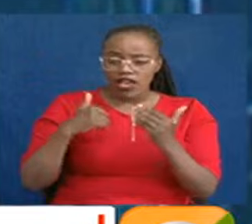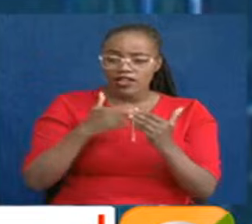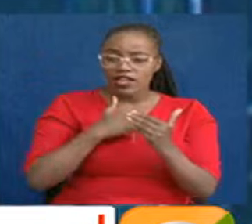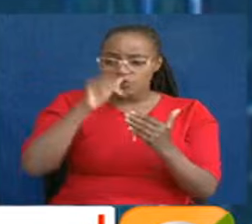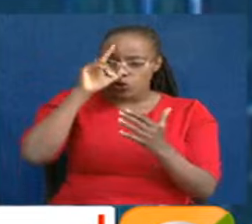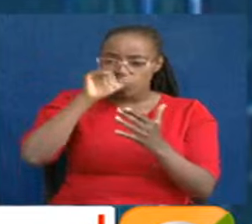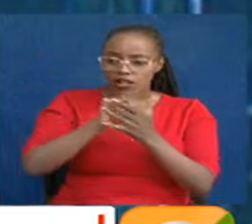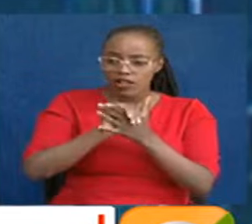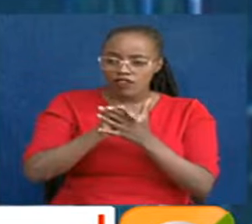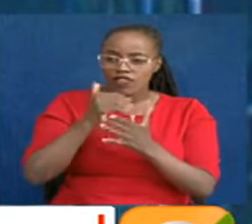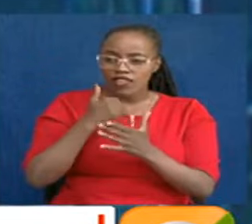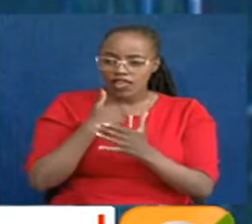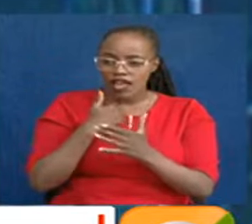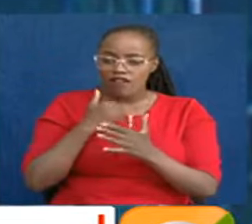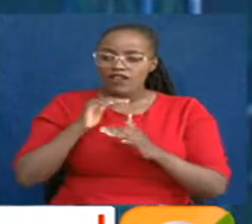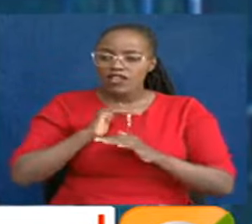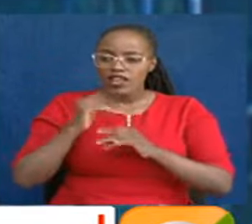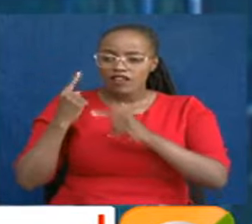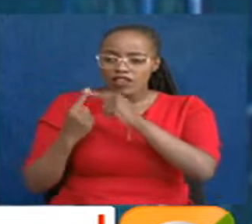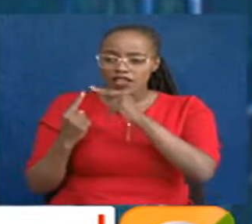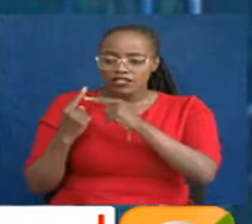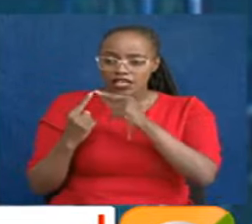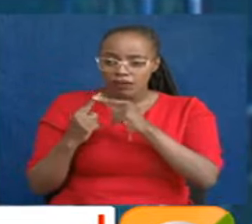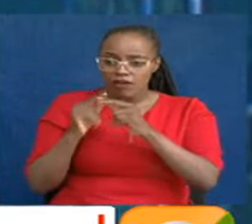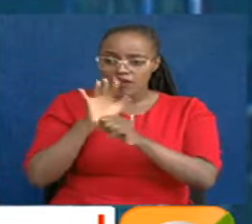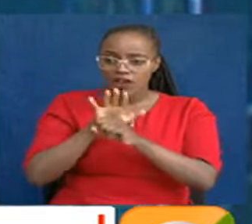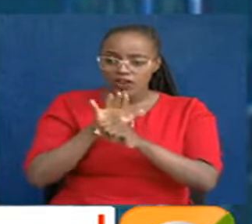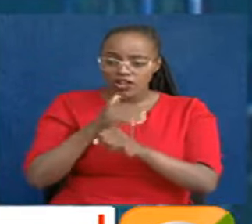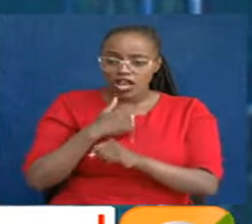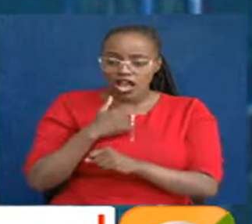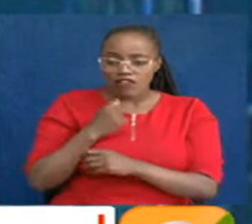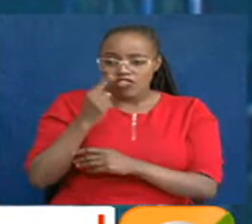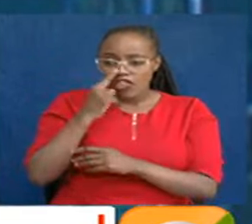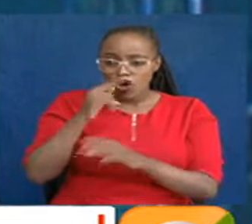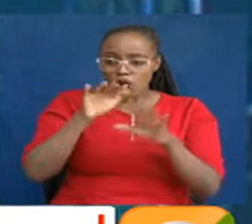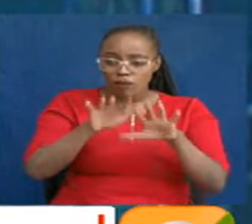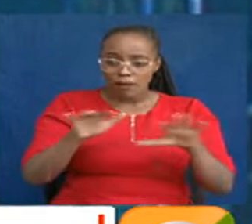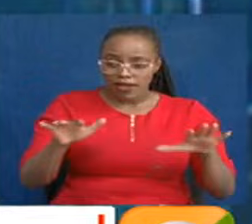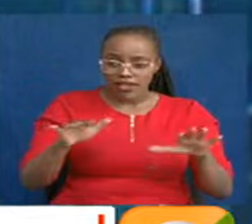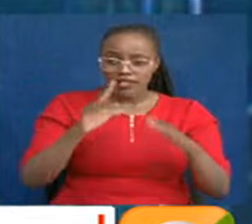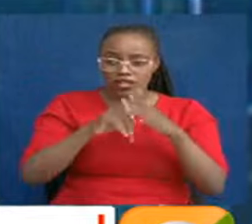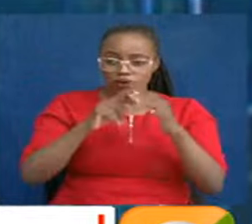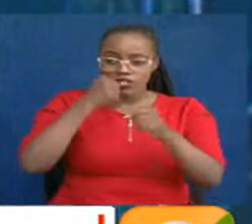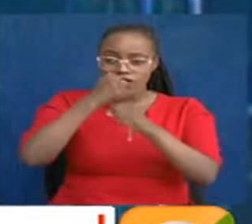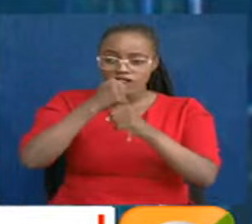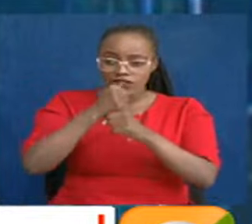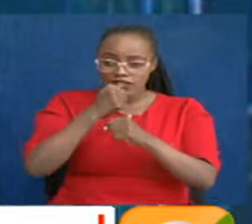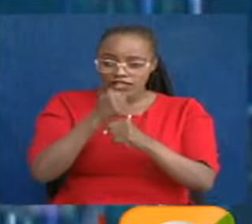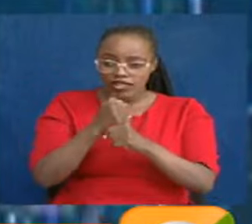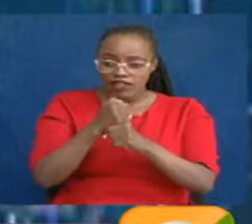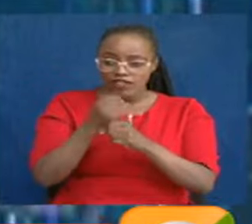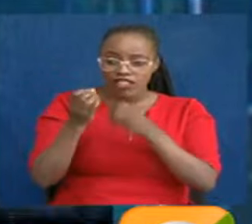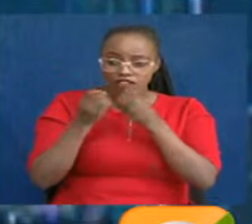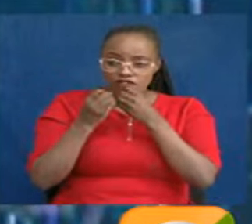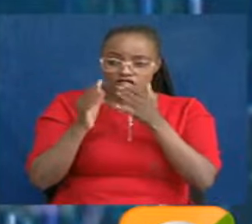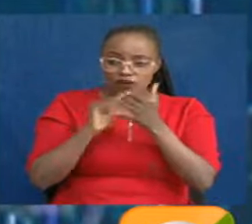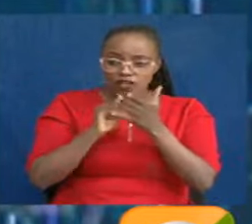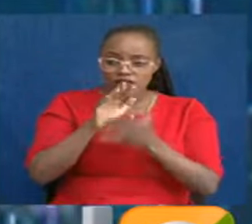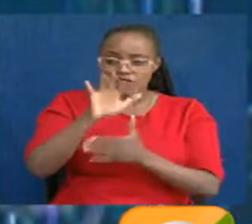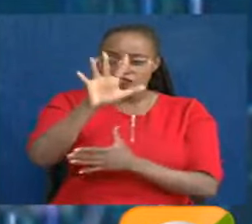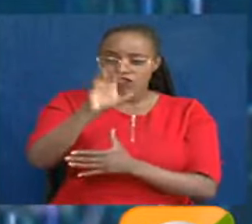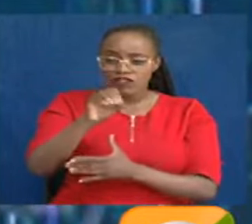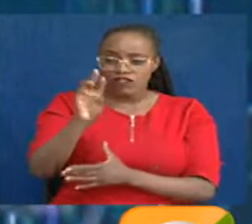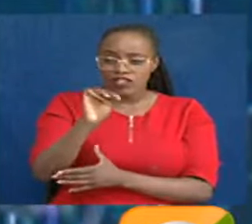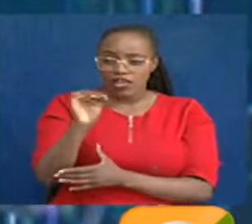have quite enough experience in terms of serving domestic market and ASEAN market. ASEAN market with population of 350 million. So